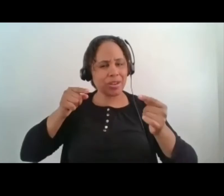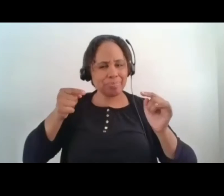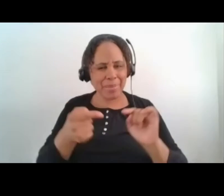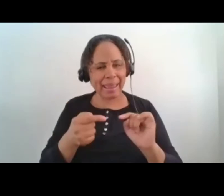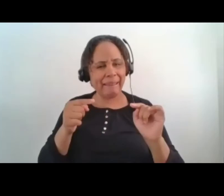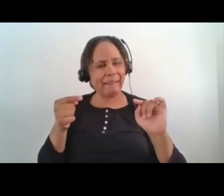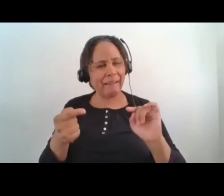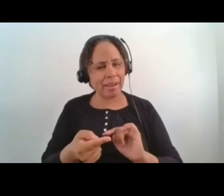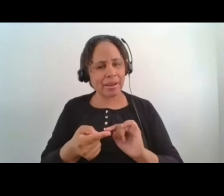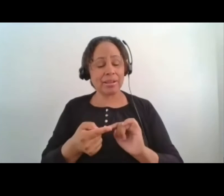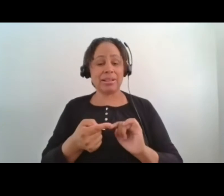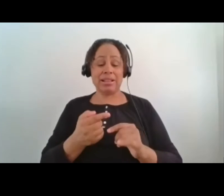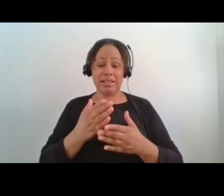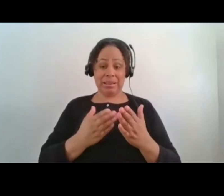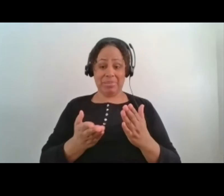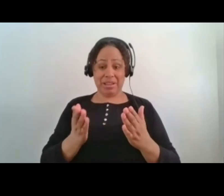my dad would describe is that